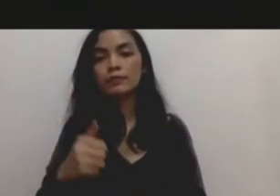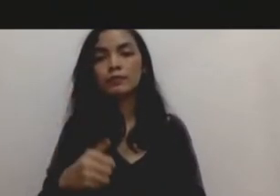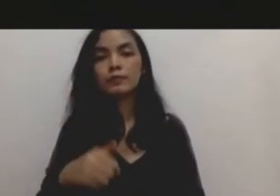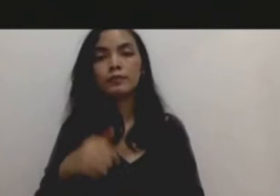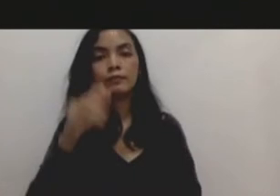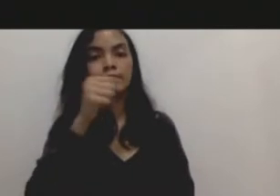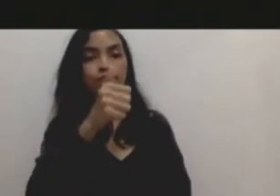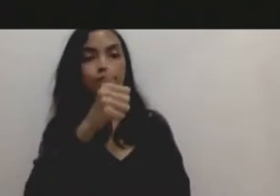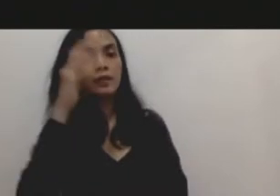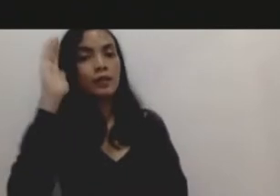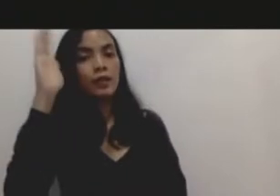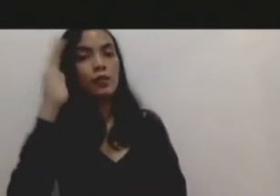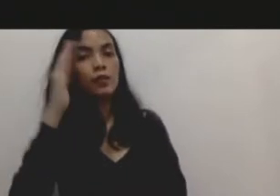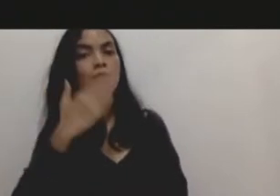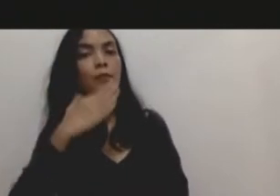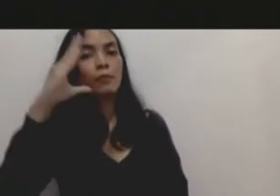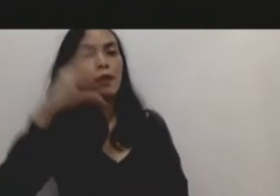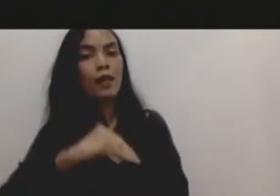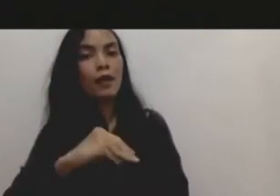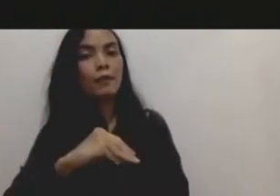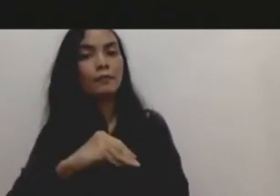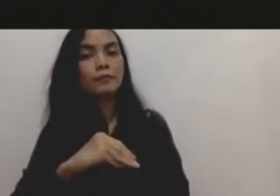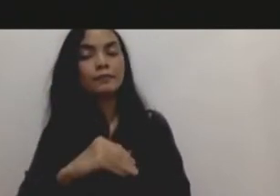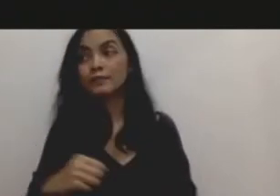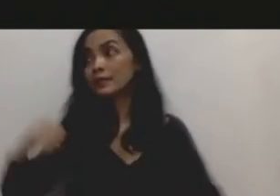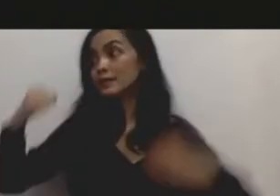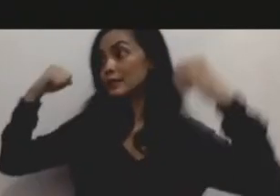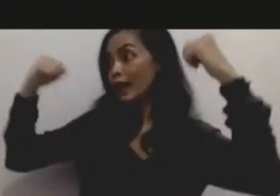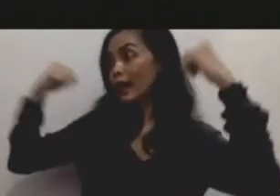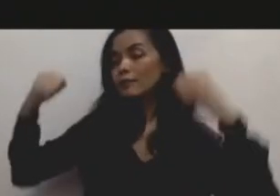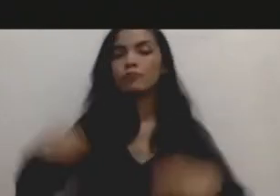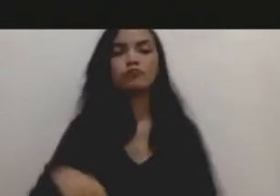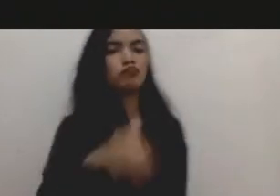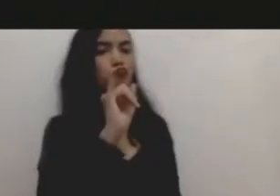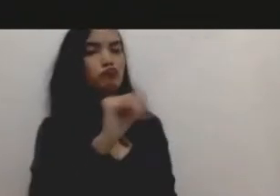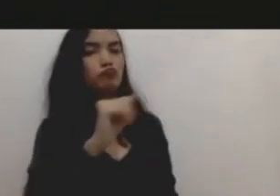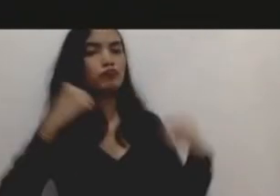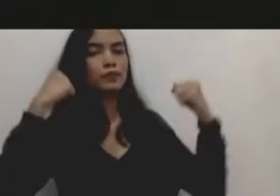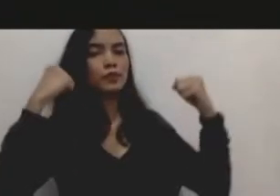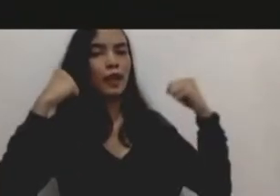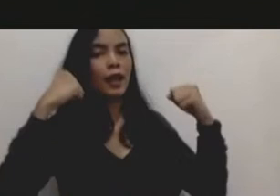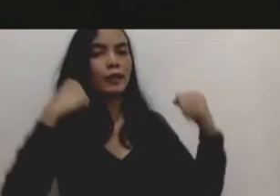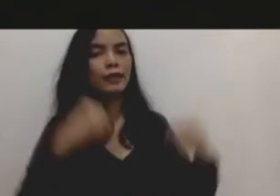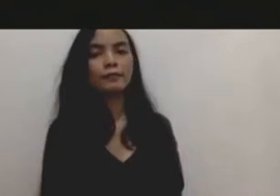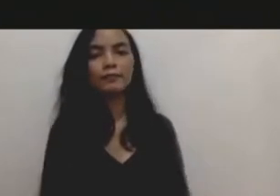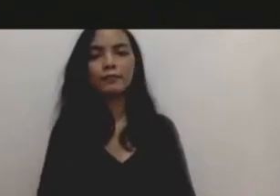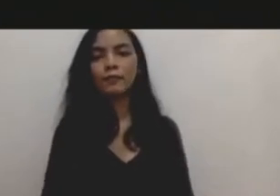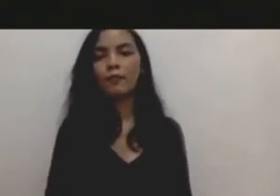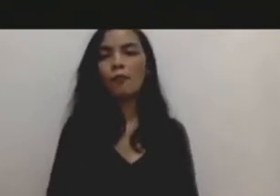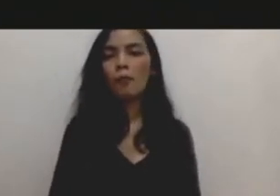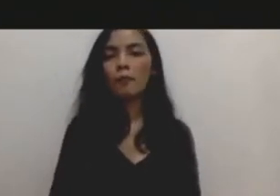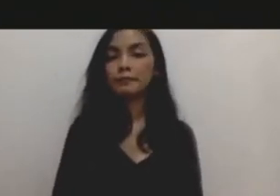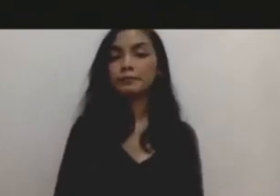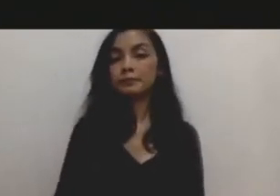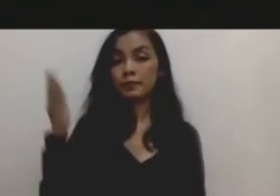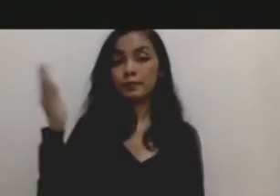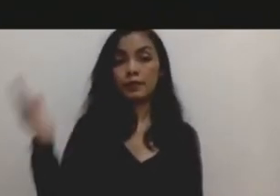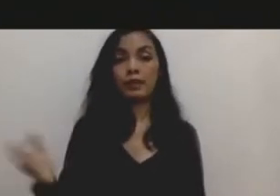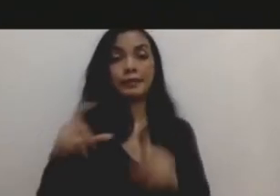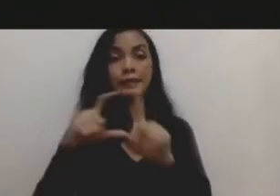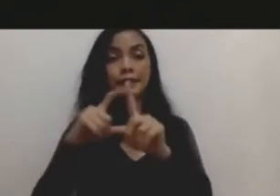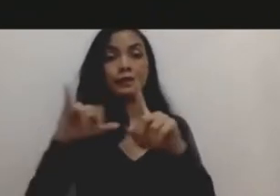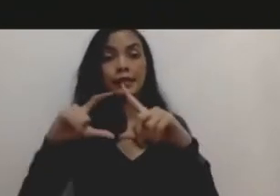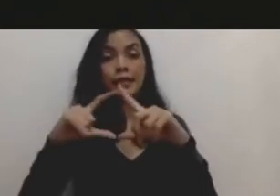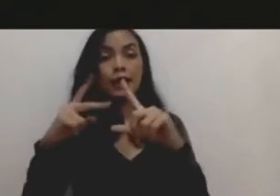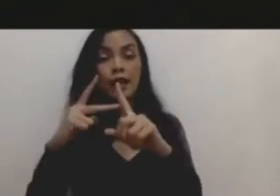Selamat malam, Mbak. Ibu, apa kabar? Baik, baik. Okay. Ibu Dia has been the parliamentary member